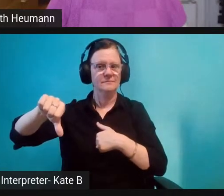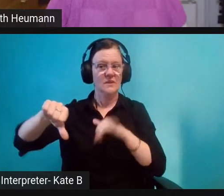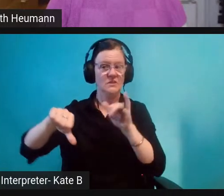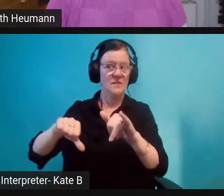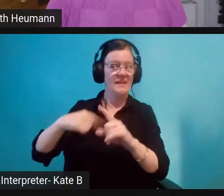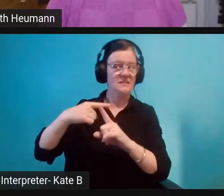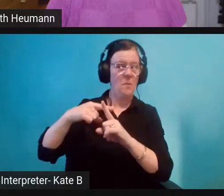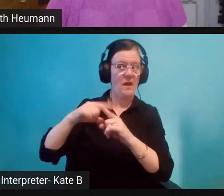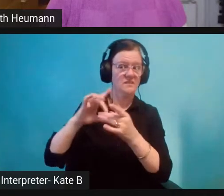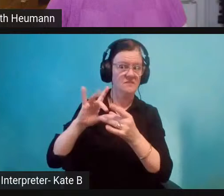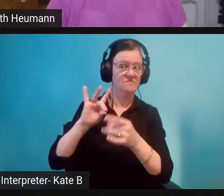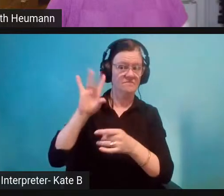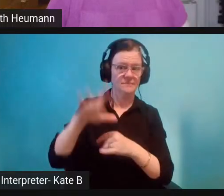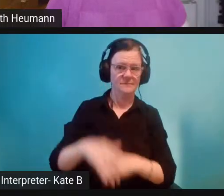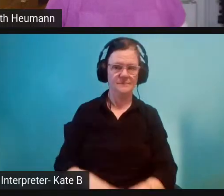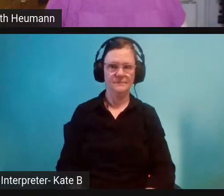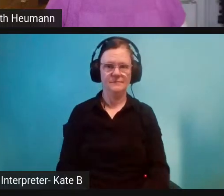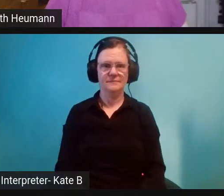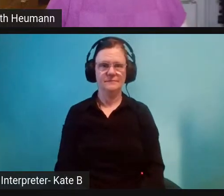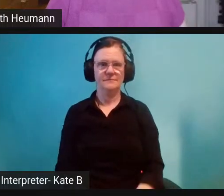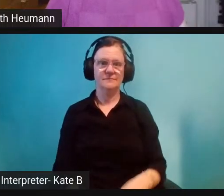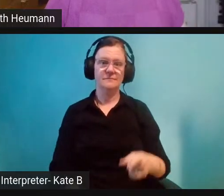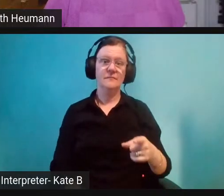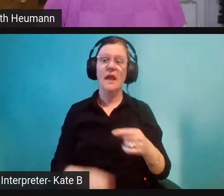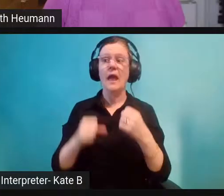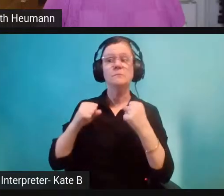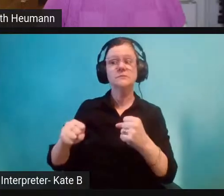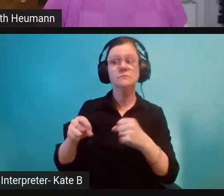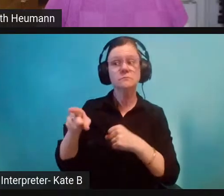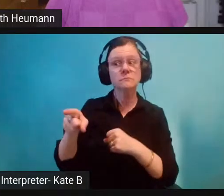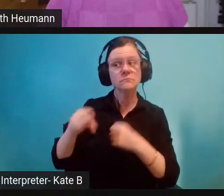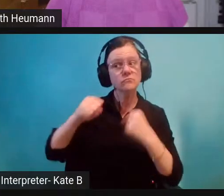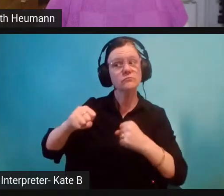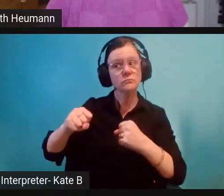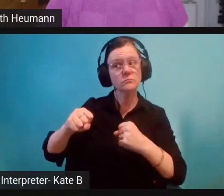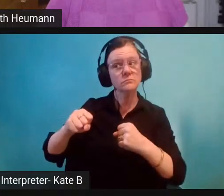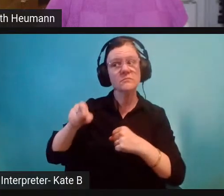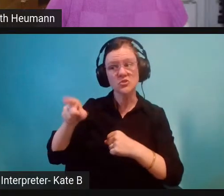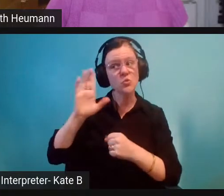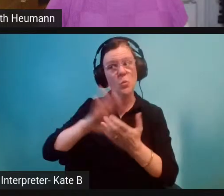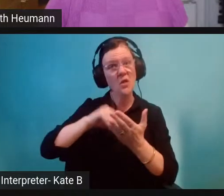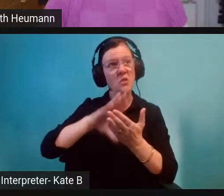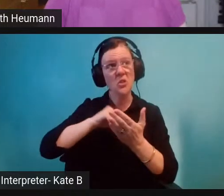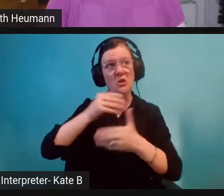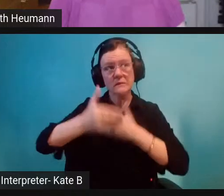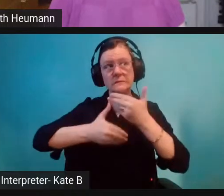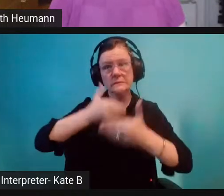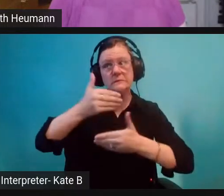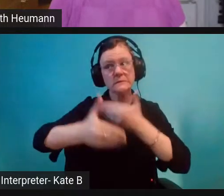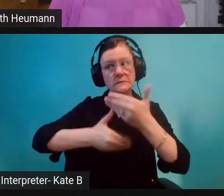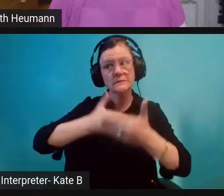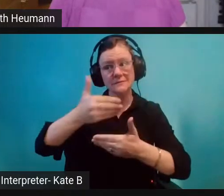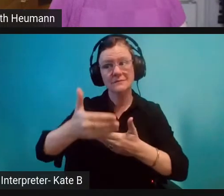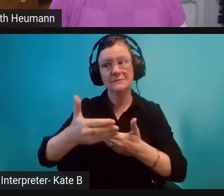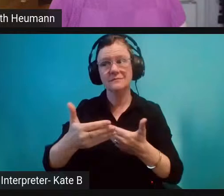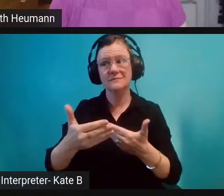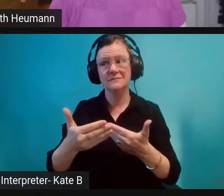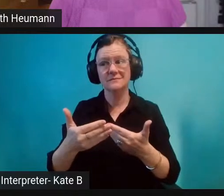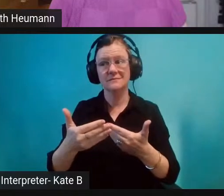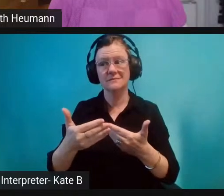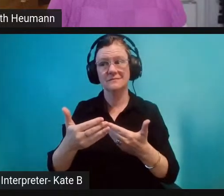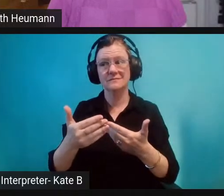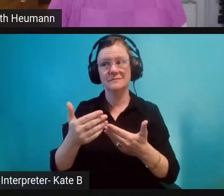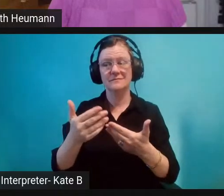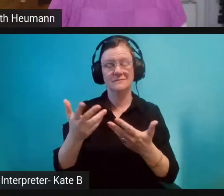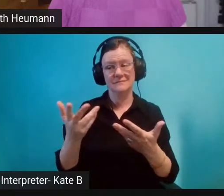promising. And be strong and know, you're going to learn as you move forward. That's both what